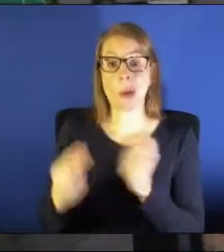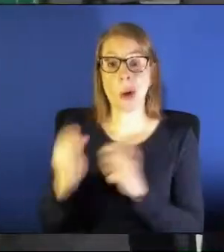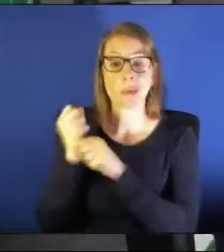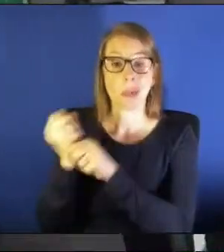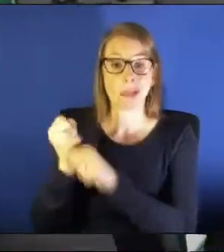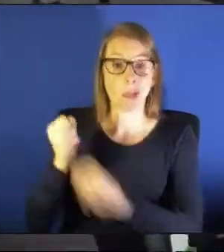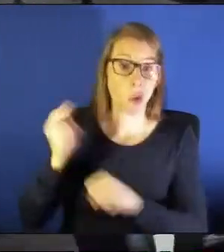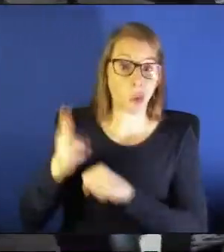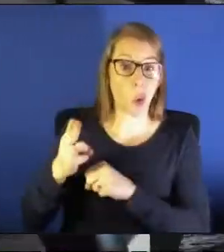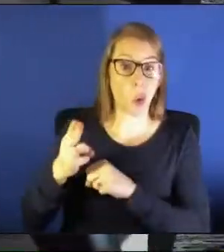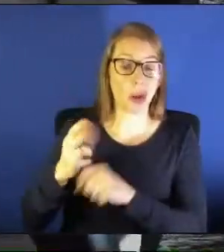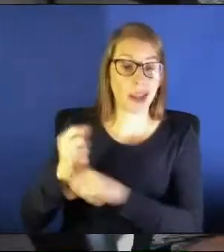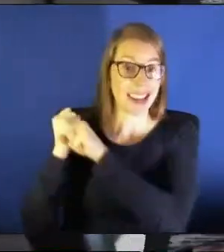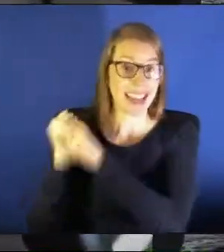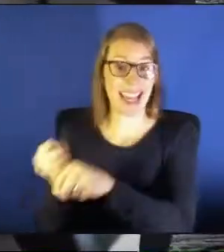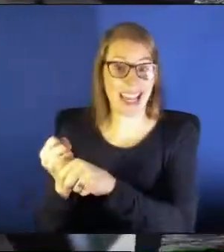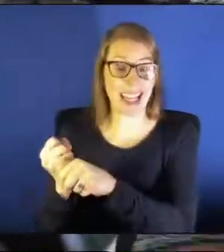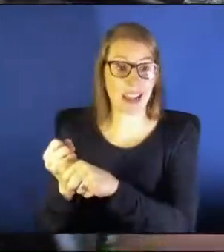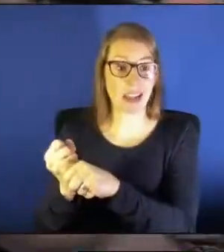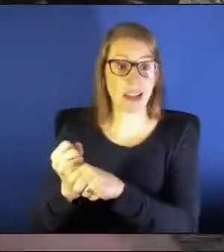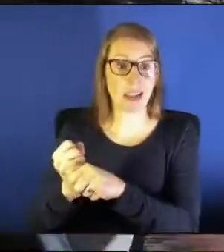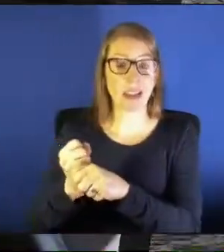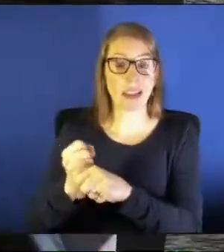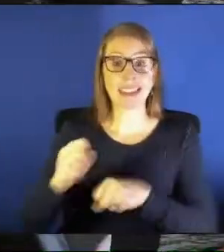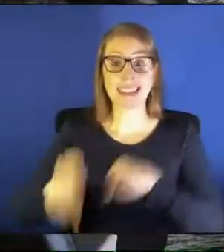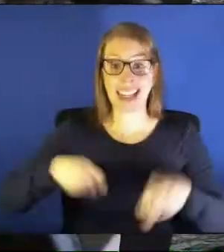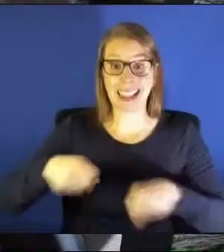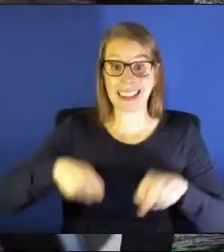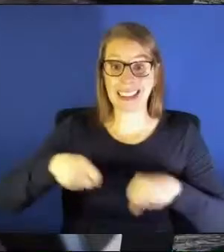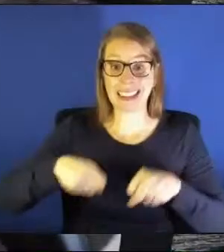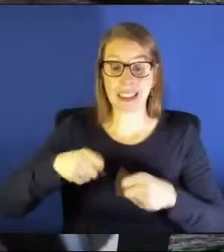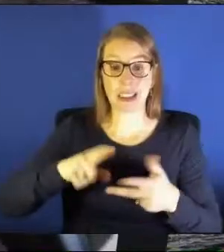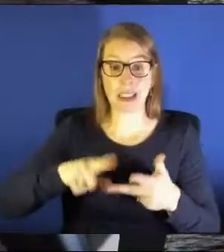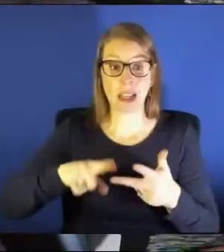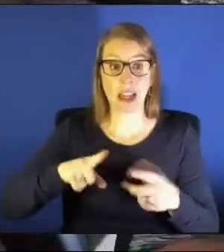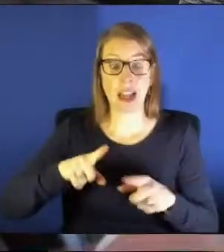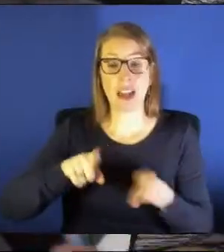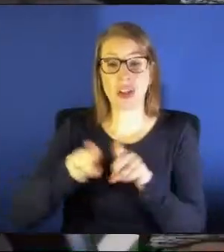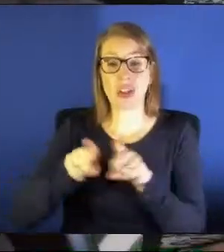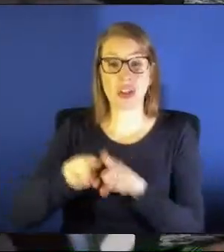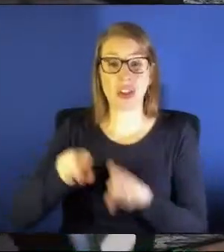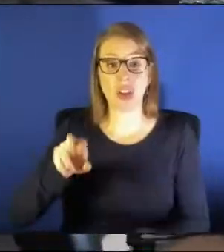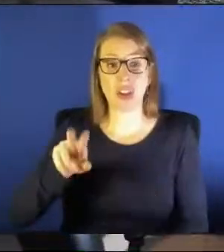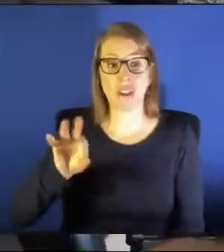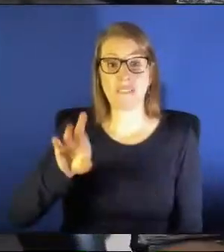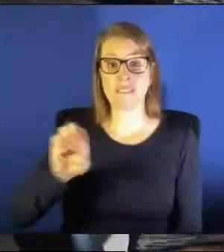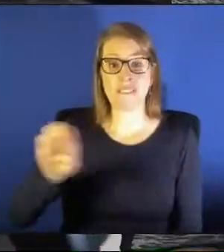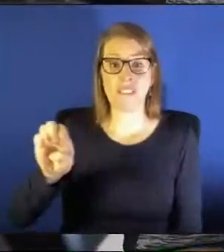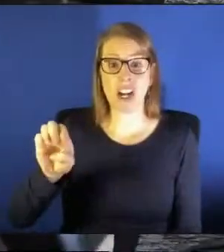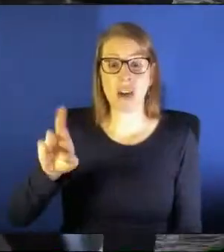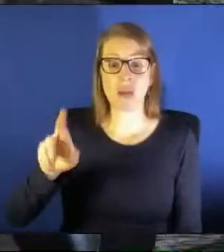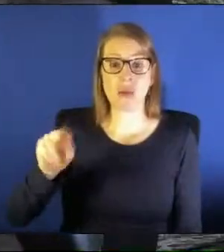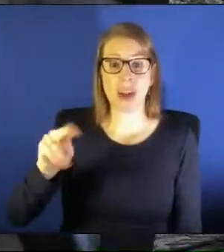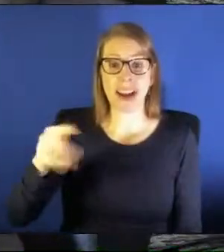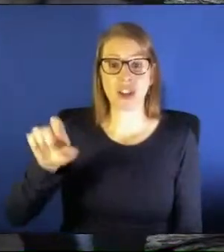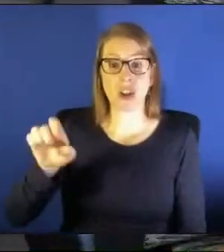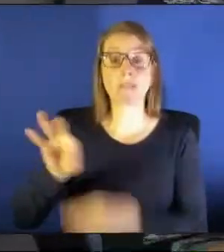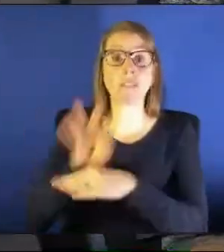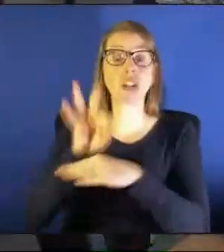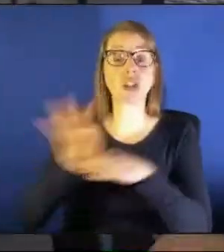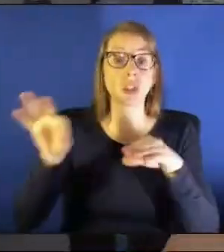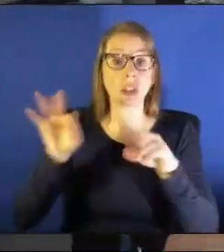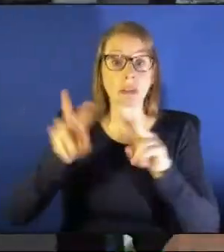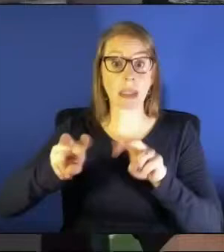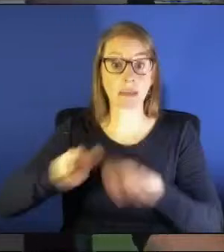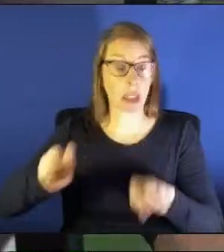hitting, actually cycling, and then there's kind of a free range module called functional assessment where we really can do any movement that we want